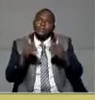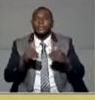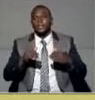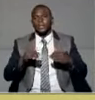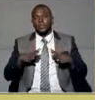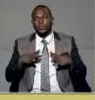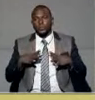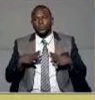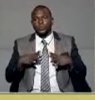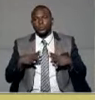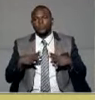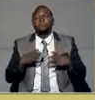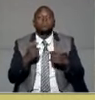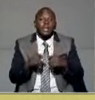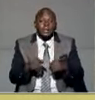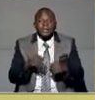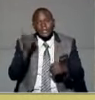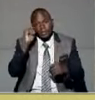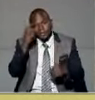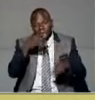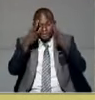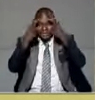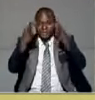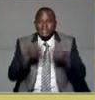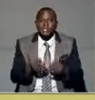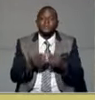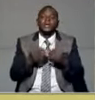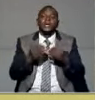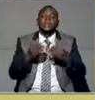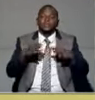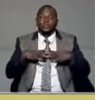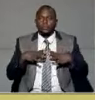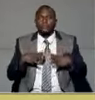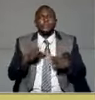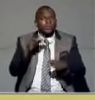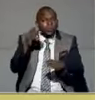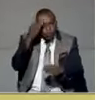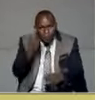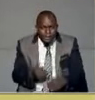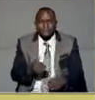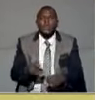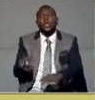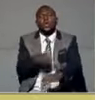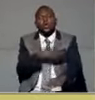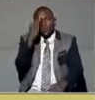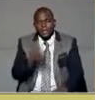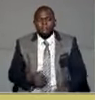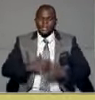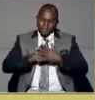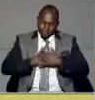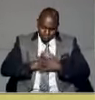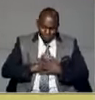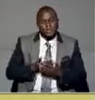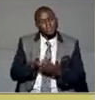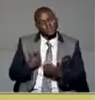but recently government decided to make it a public holiday. Why did it take so long? Yes, that's a very good question. I'm humbled, mm-hmm. as I told